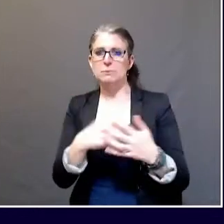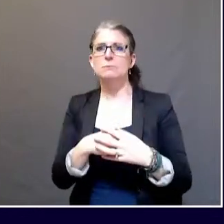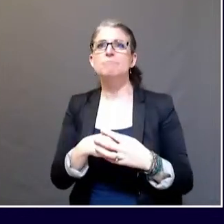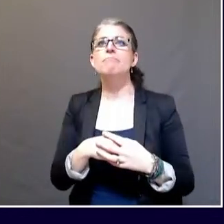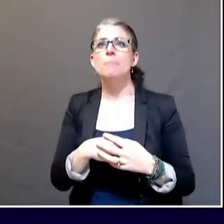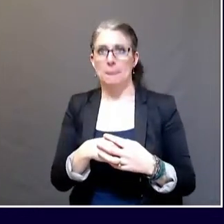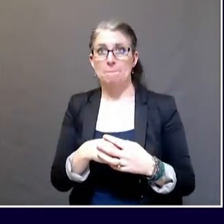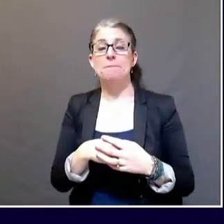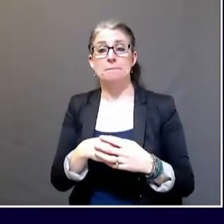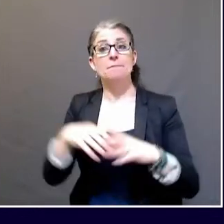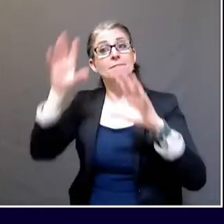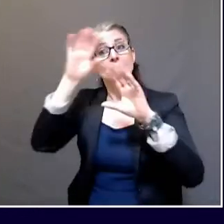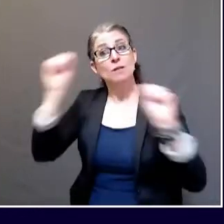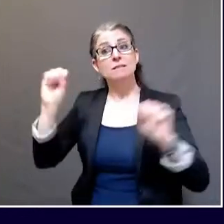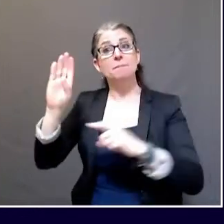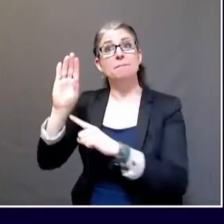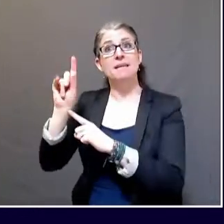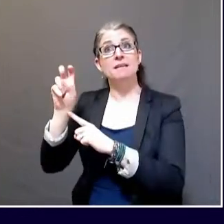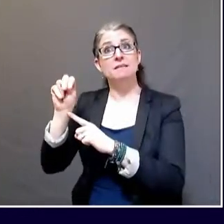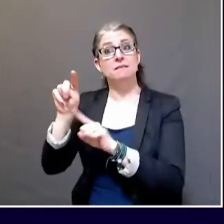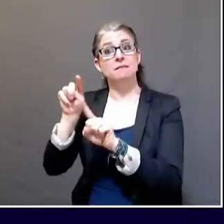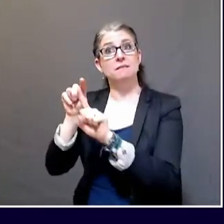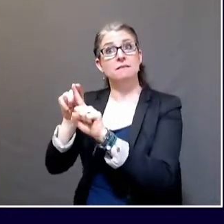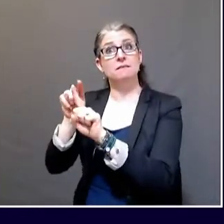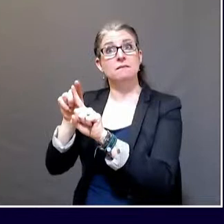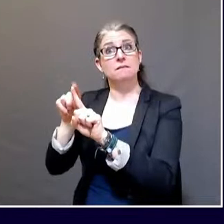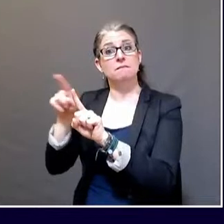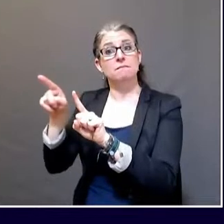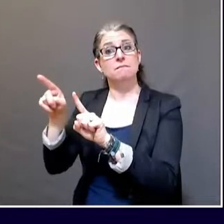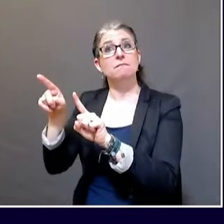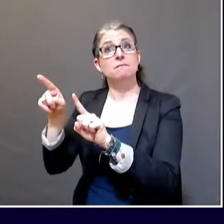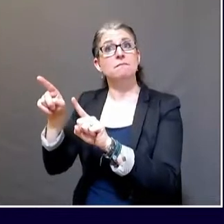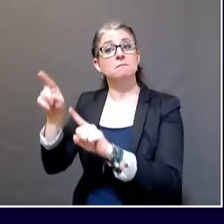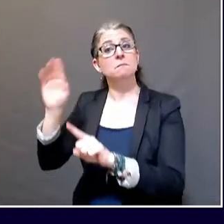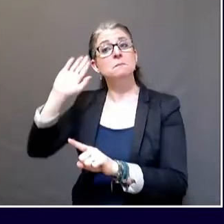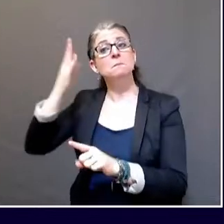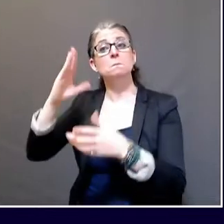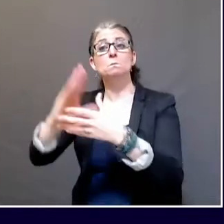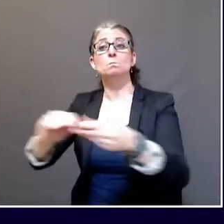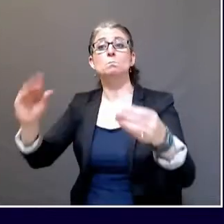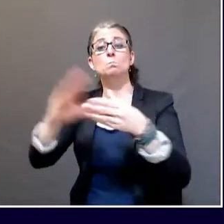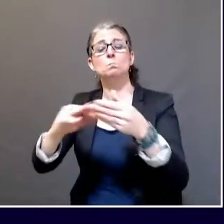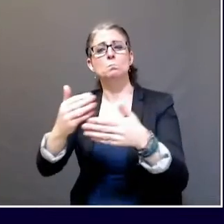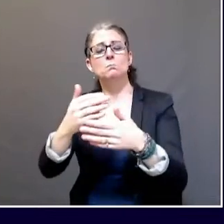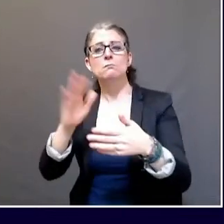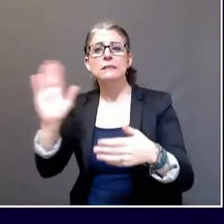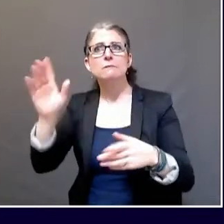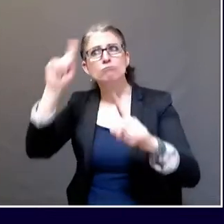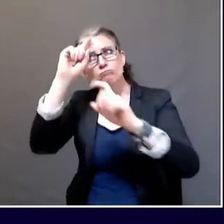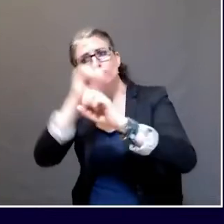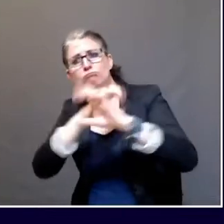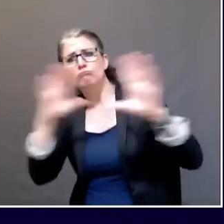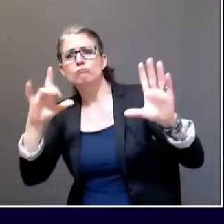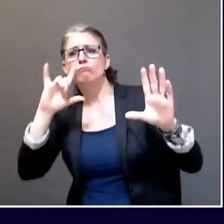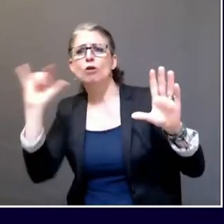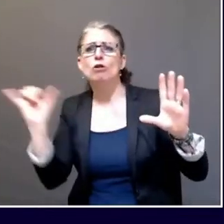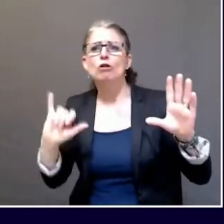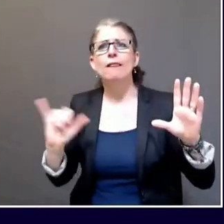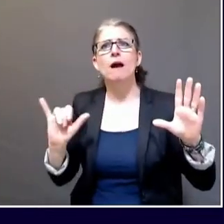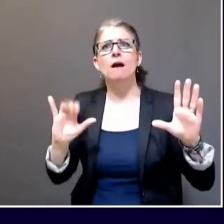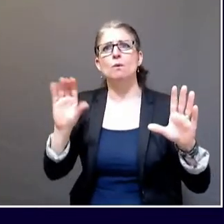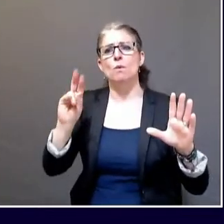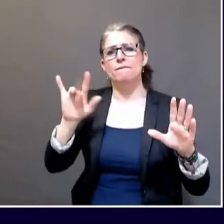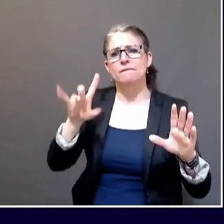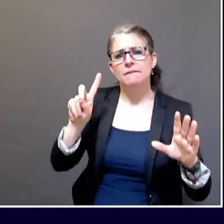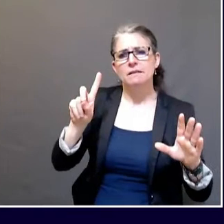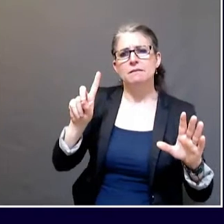some of the details for their plan for vaccinations last Friday. I don't know if you've had a chance to look closely at that, but I was just wondering, what